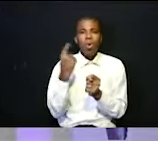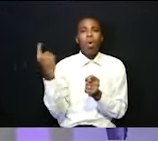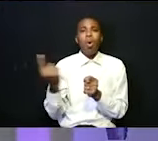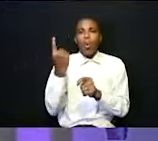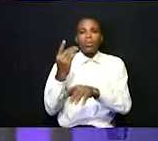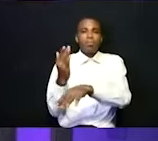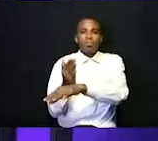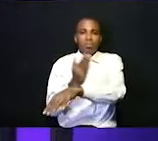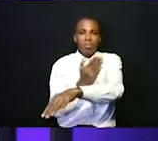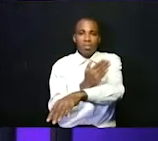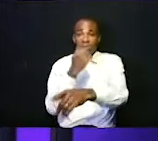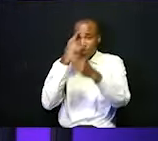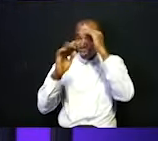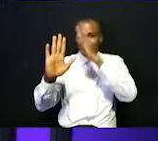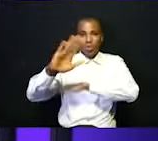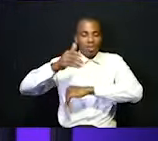wakano onyame.